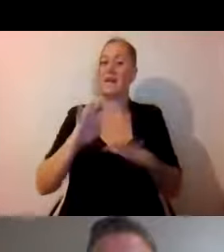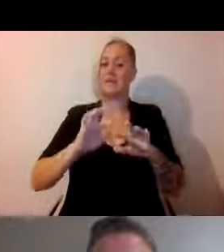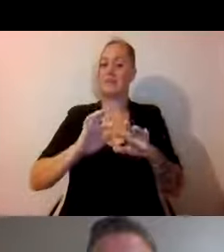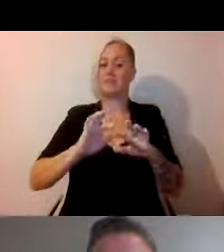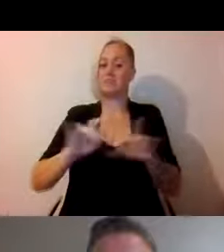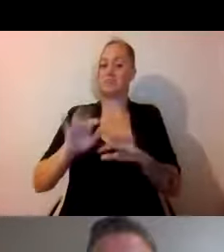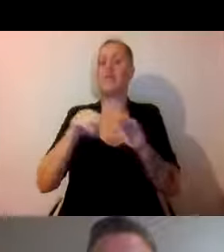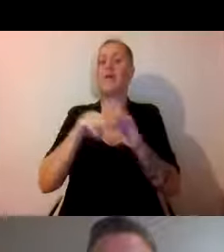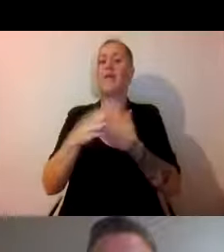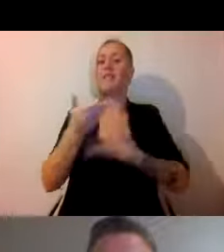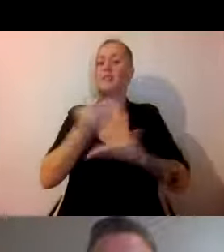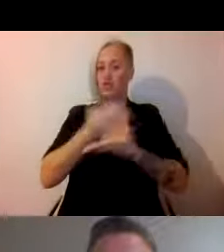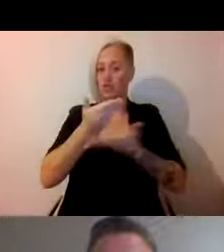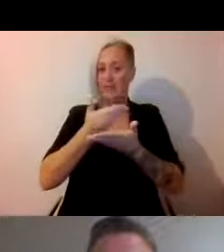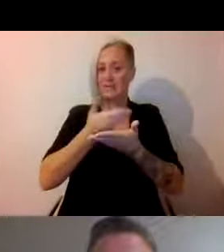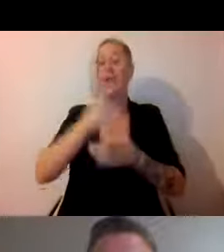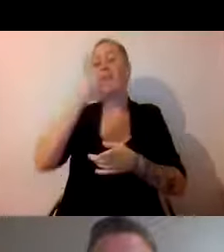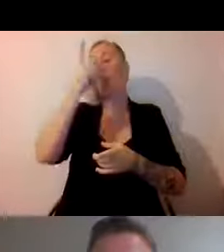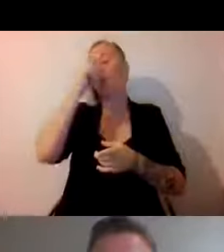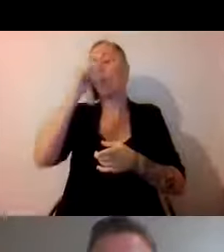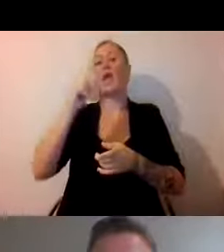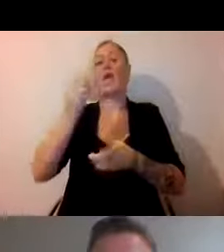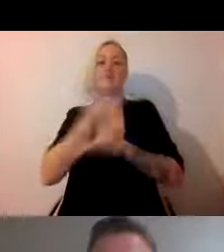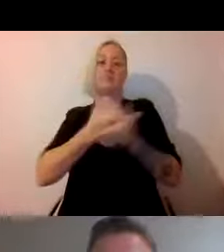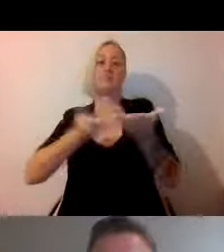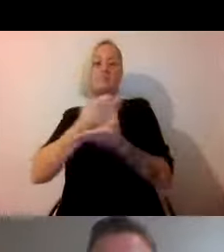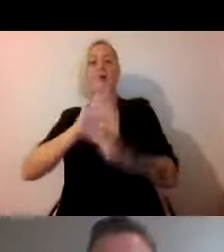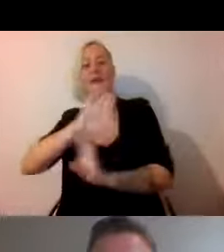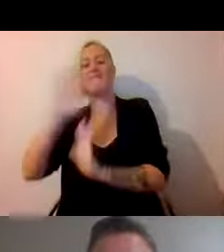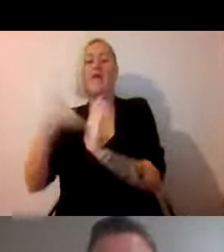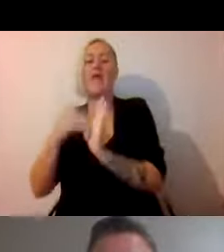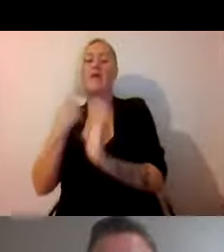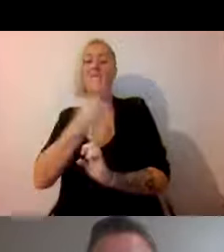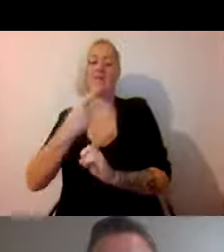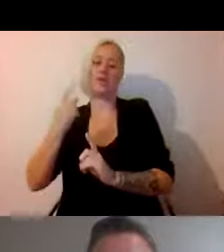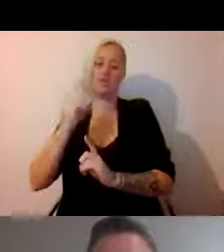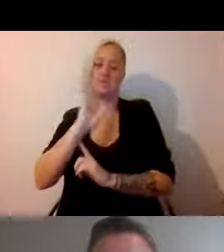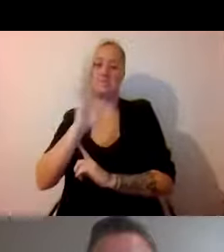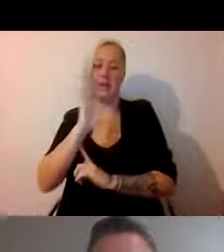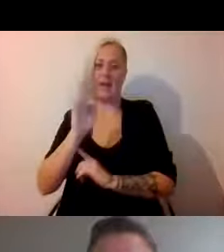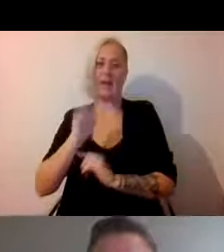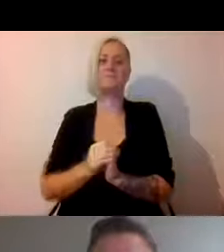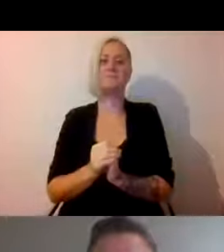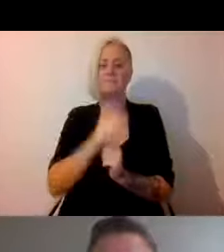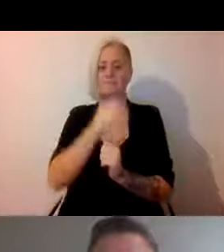and we can address them at the end of each speaker. So our